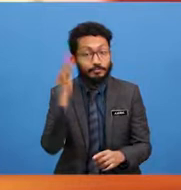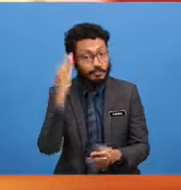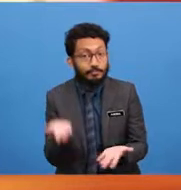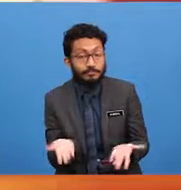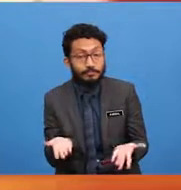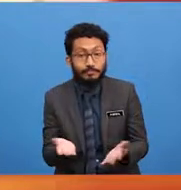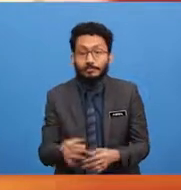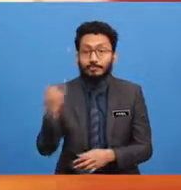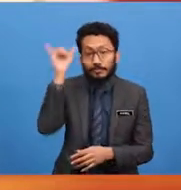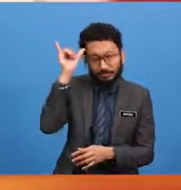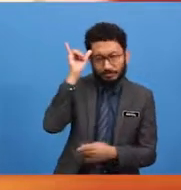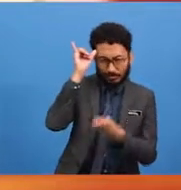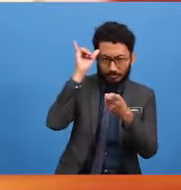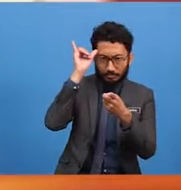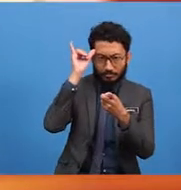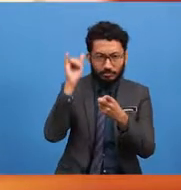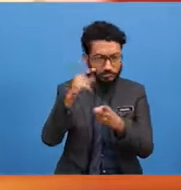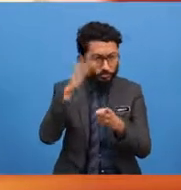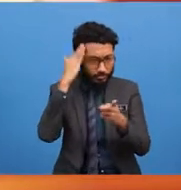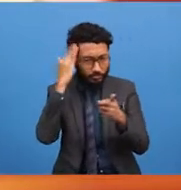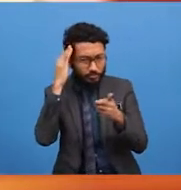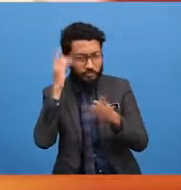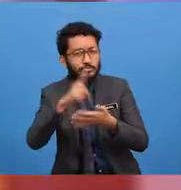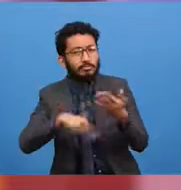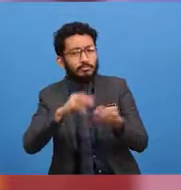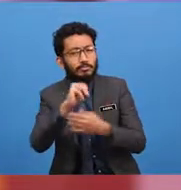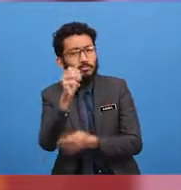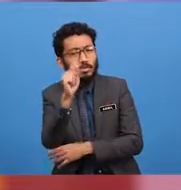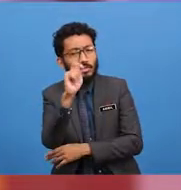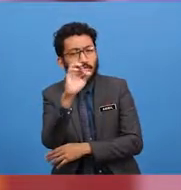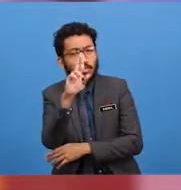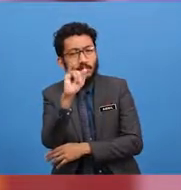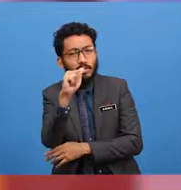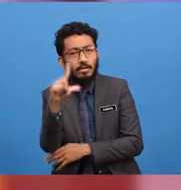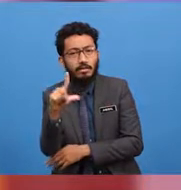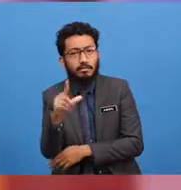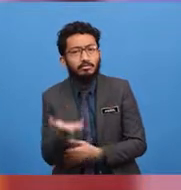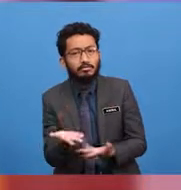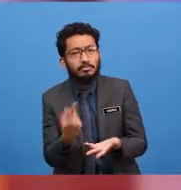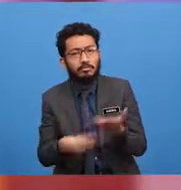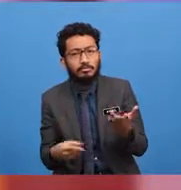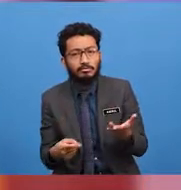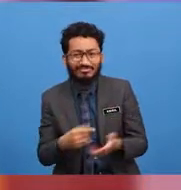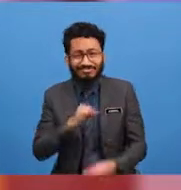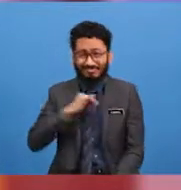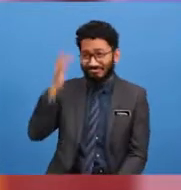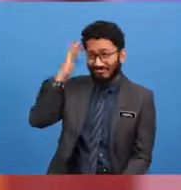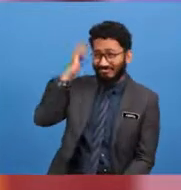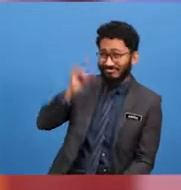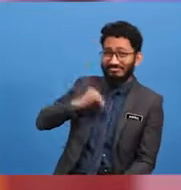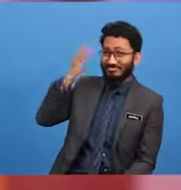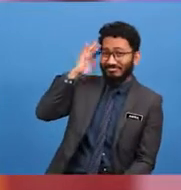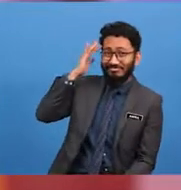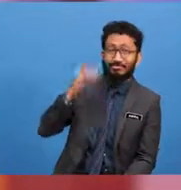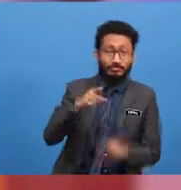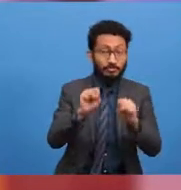Yolo, do you know about these materials? I don't know, Miss Rita. Can you teach